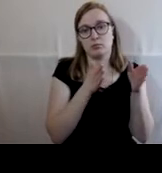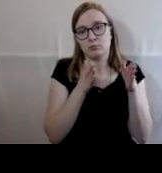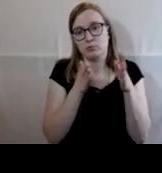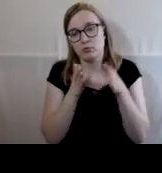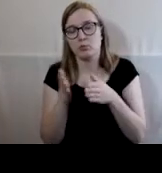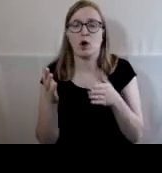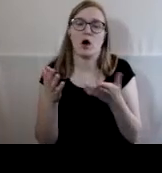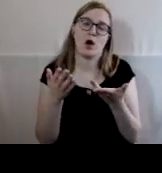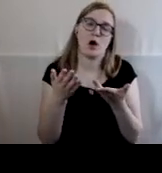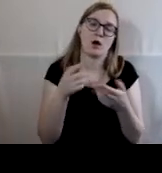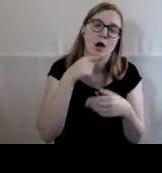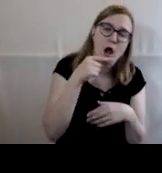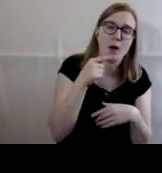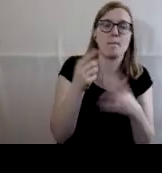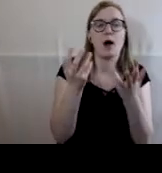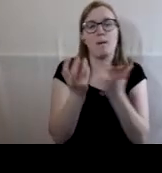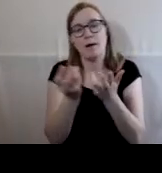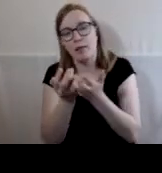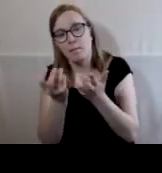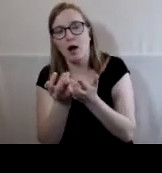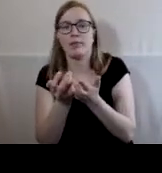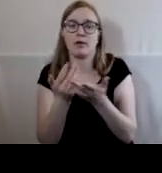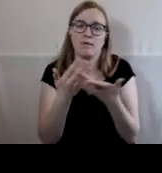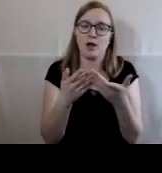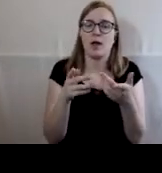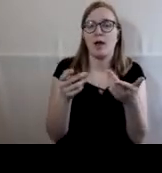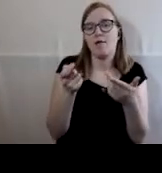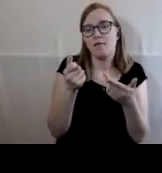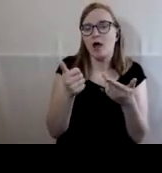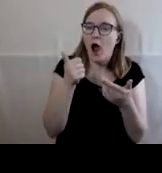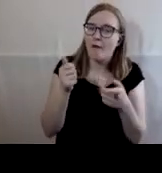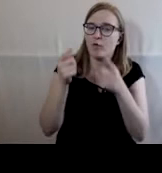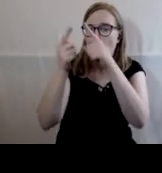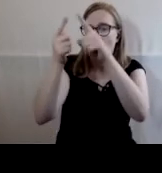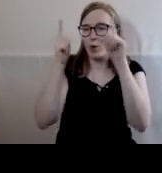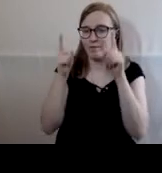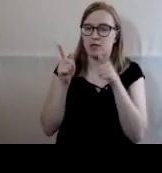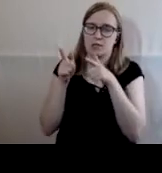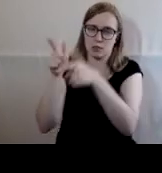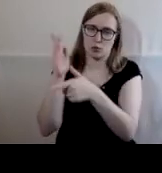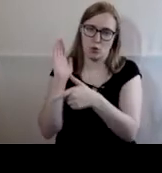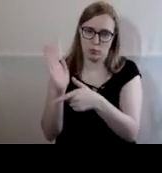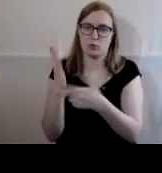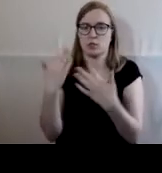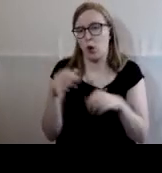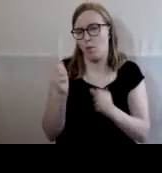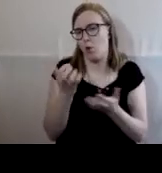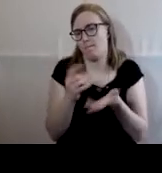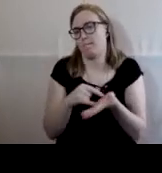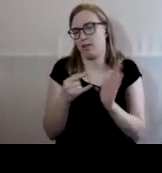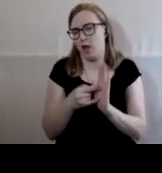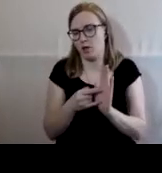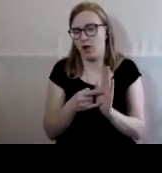and science courses at university, not necessarily pure maths, for example, or